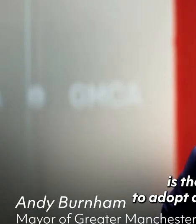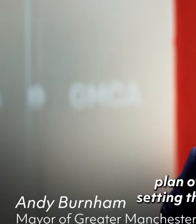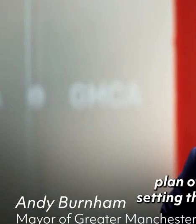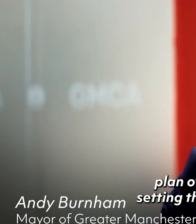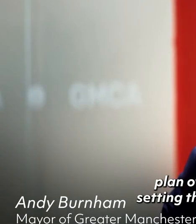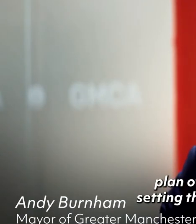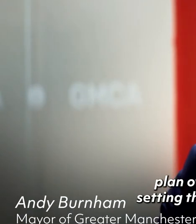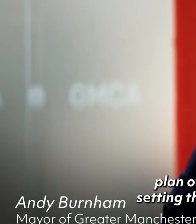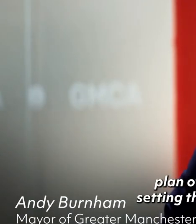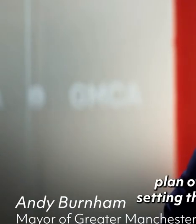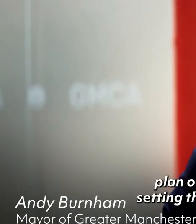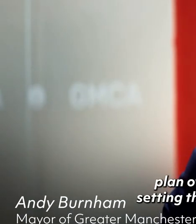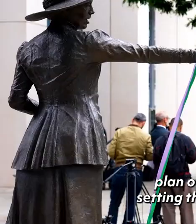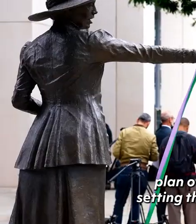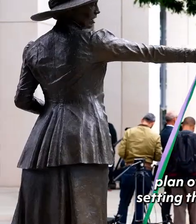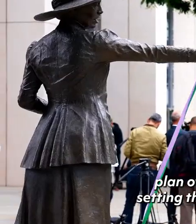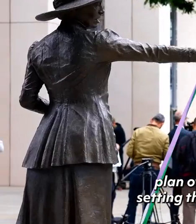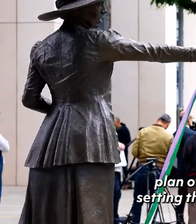night,